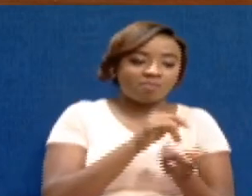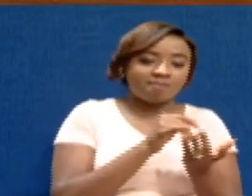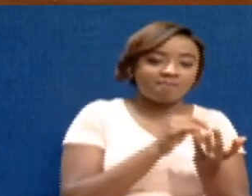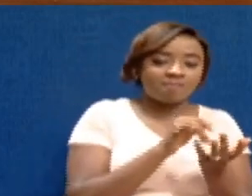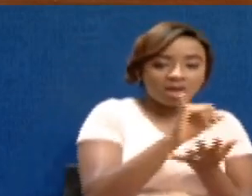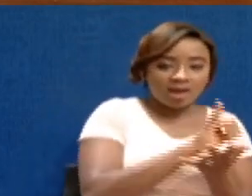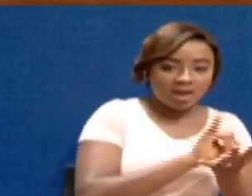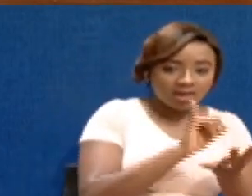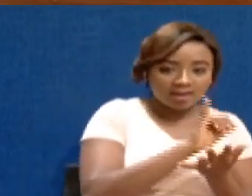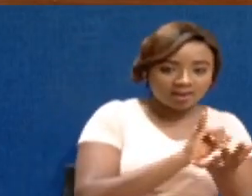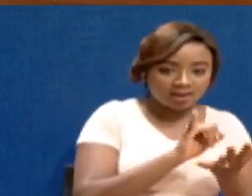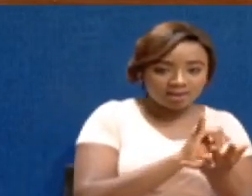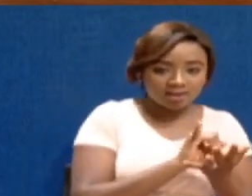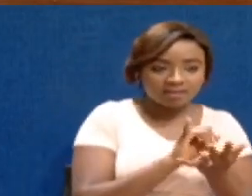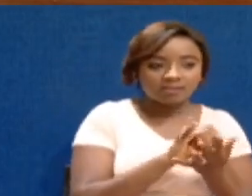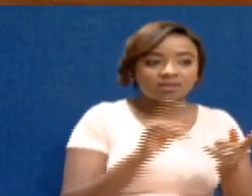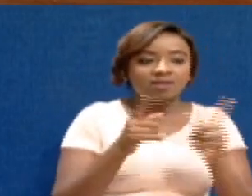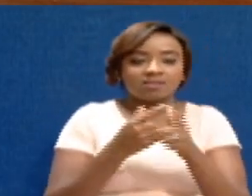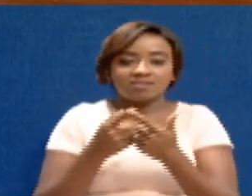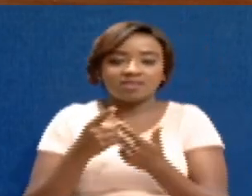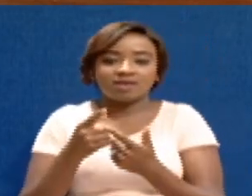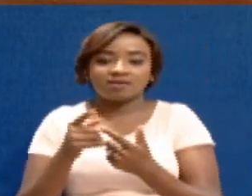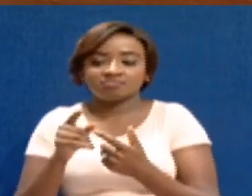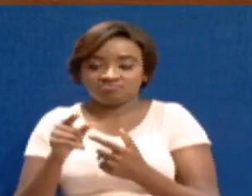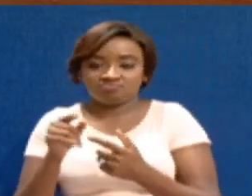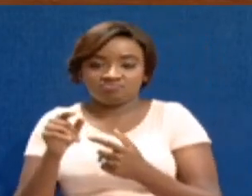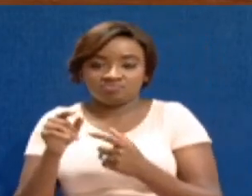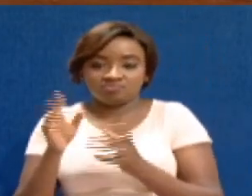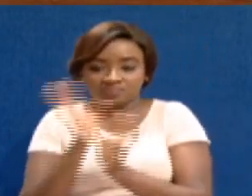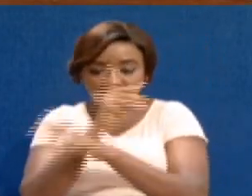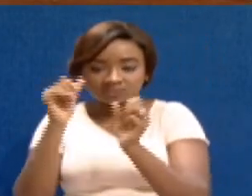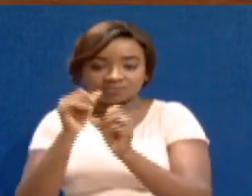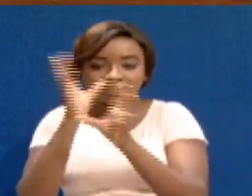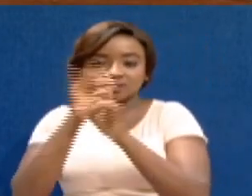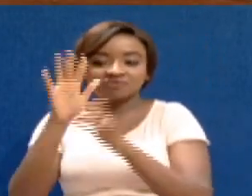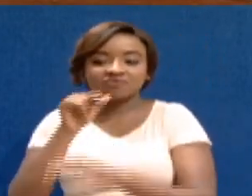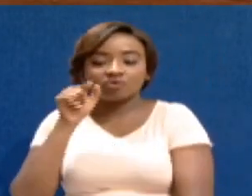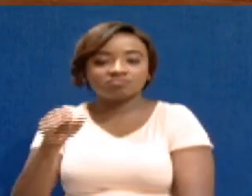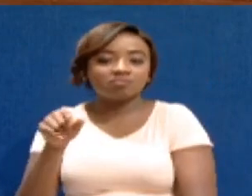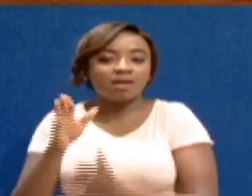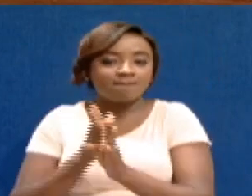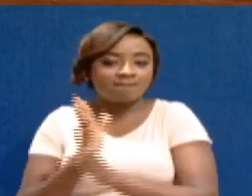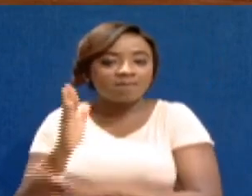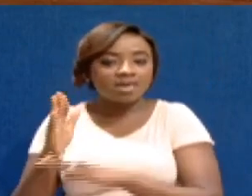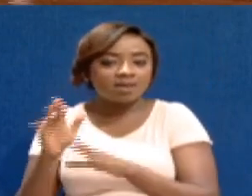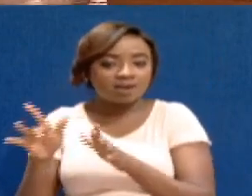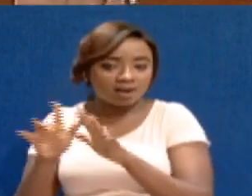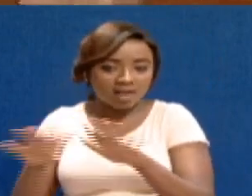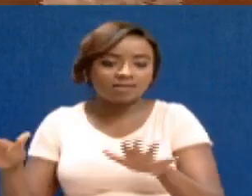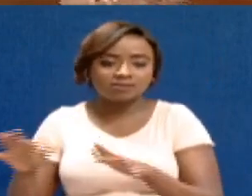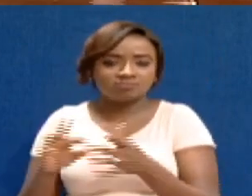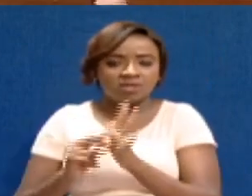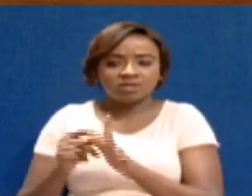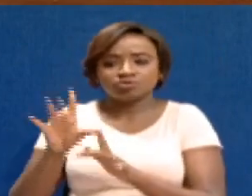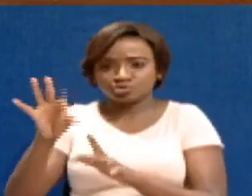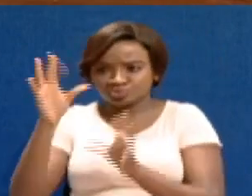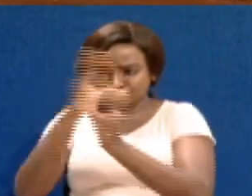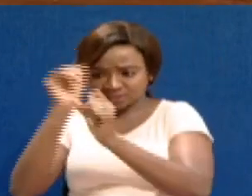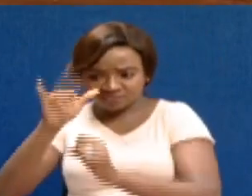mkate. But to tell me that that if you say that inclusivity is by creating 5